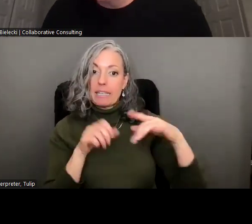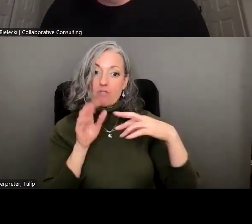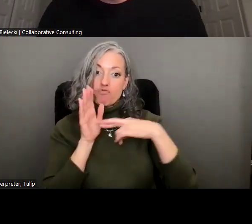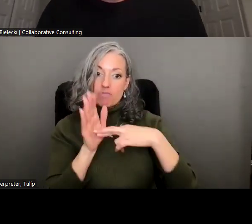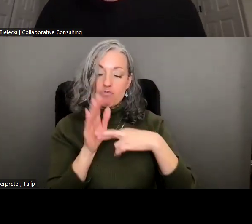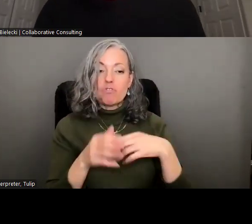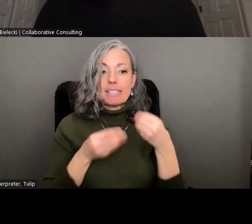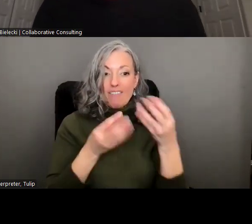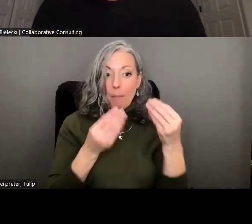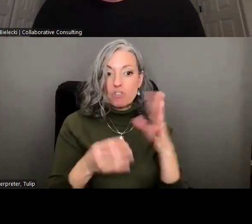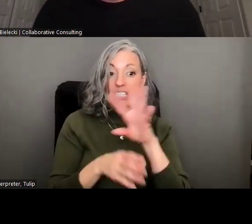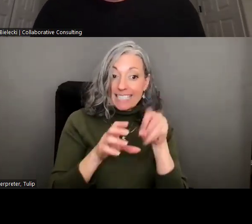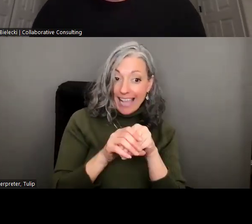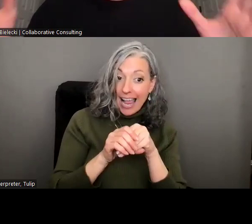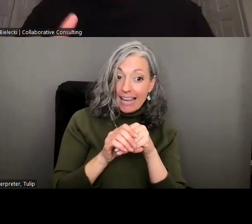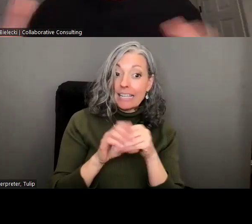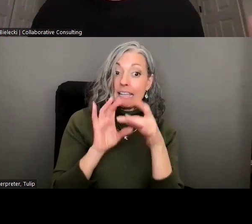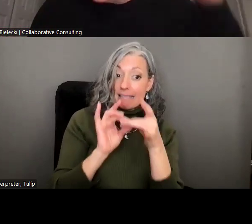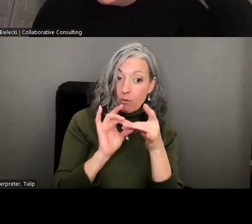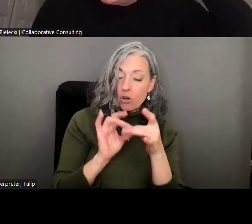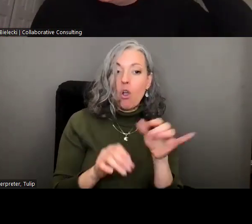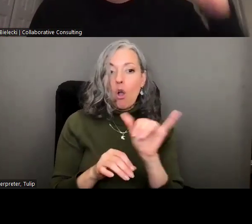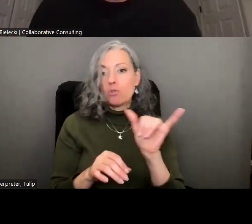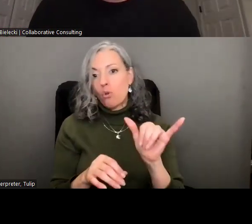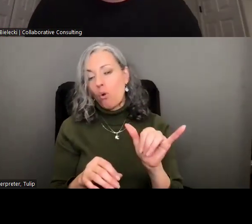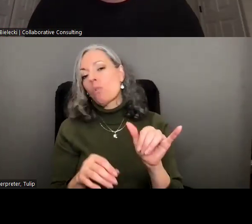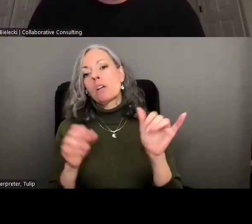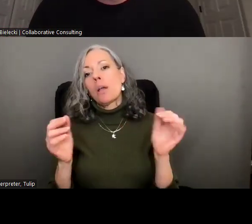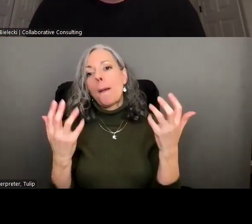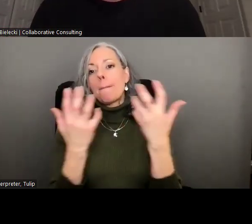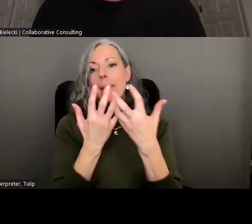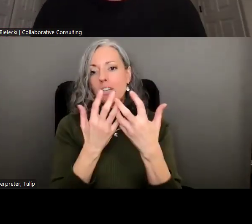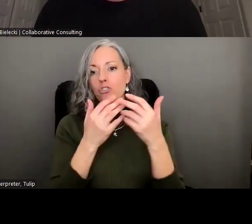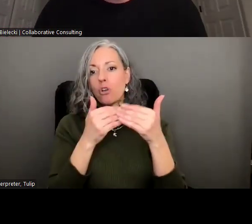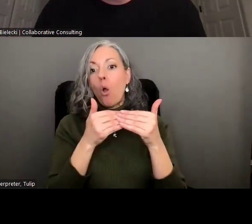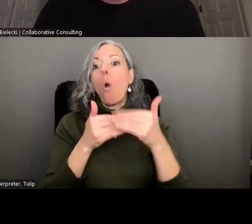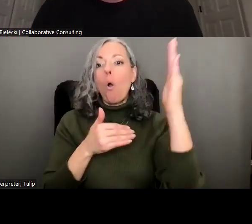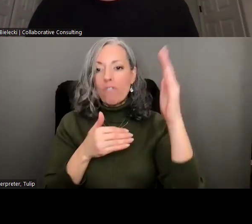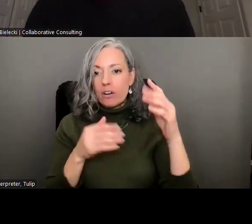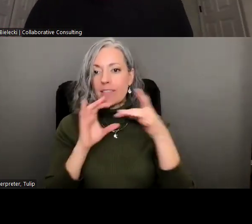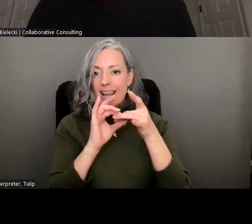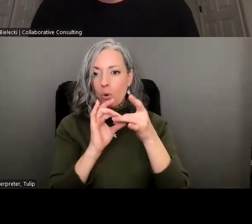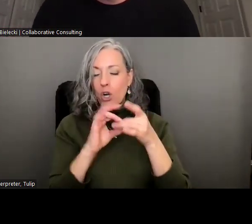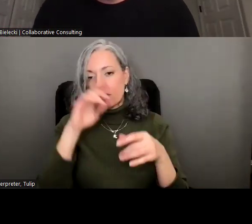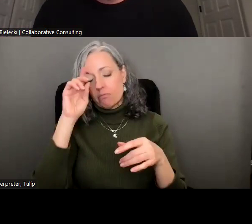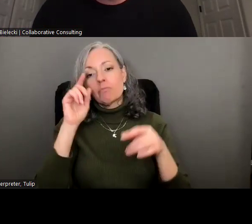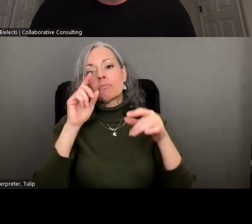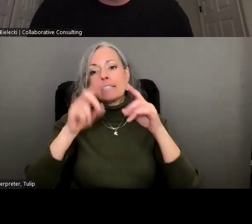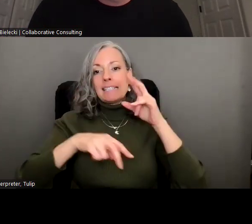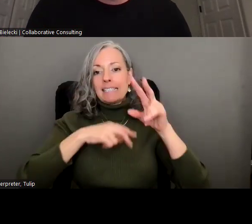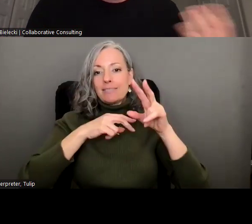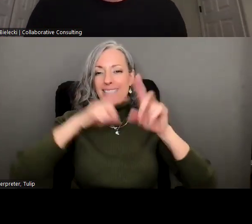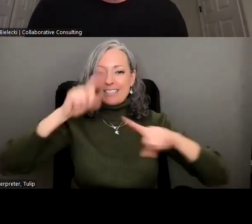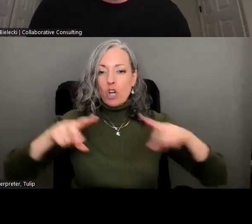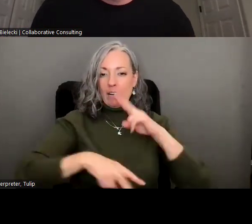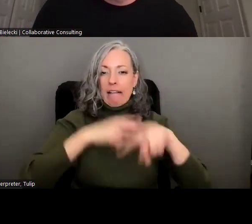both inside of the network and kind of affiliated to the network and beyond the network. So different types of